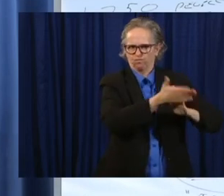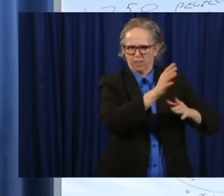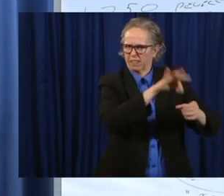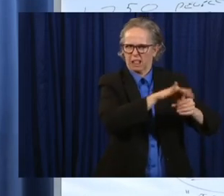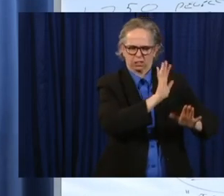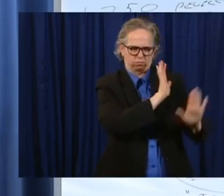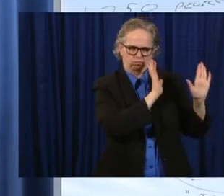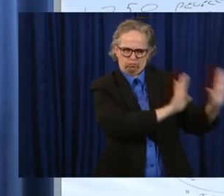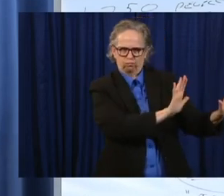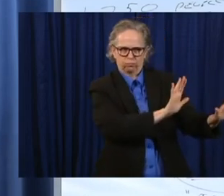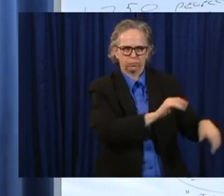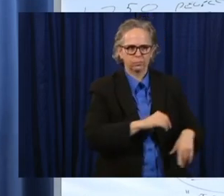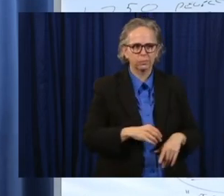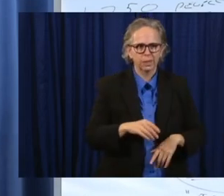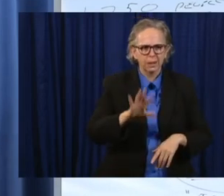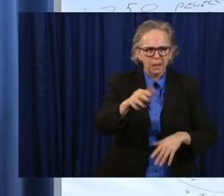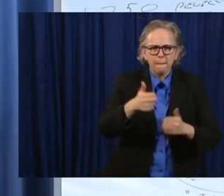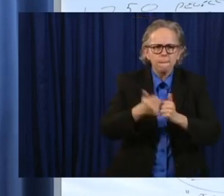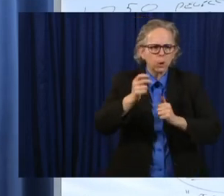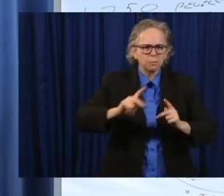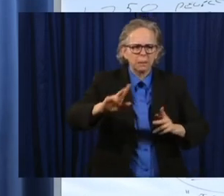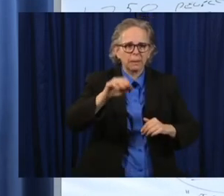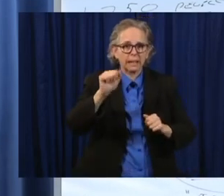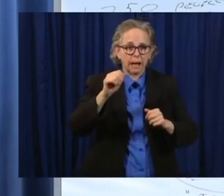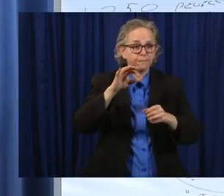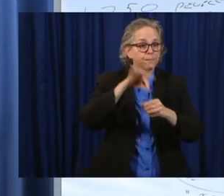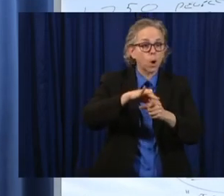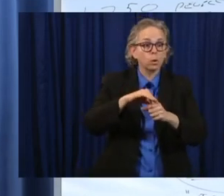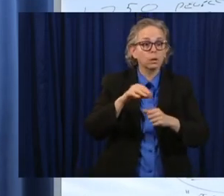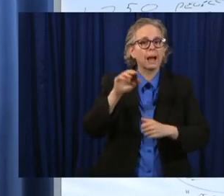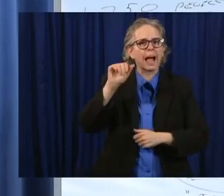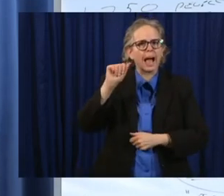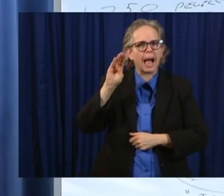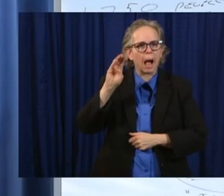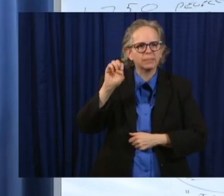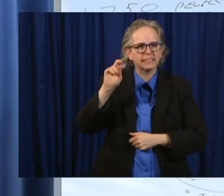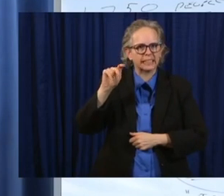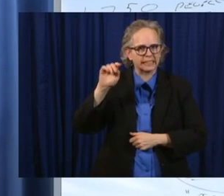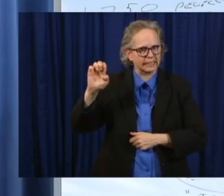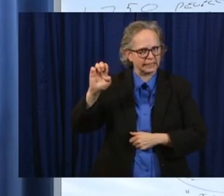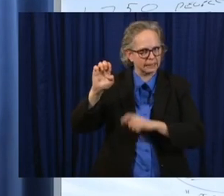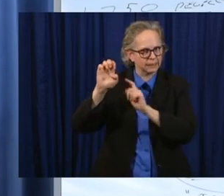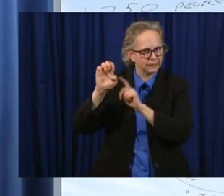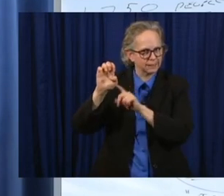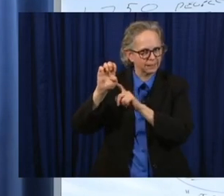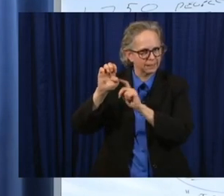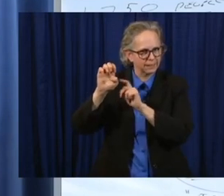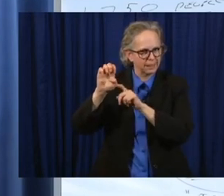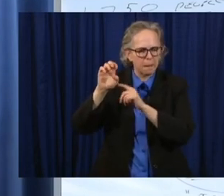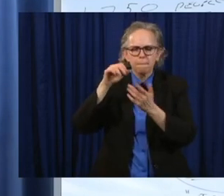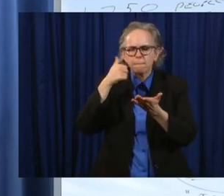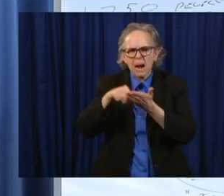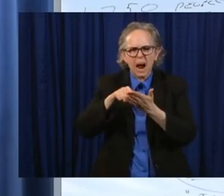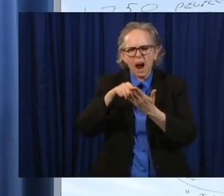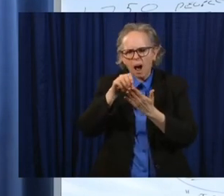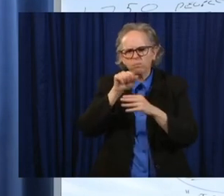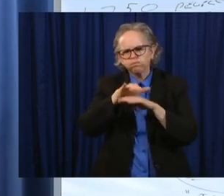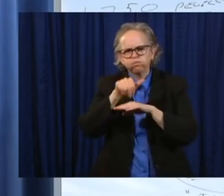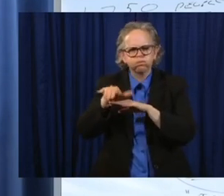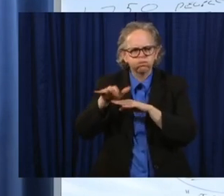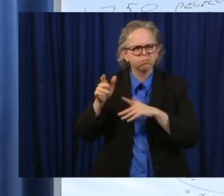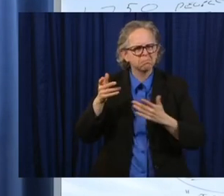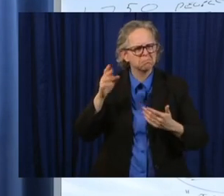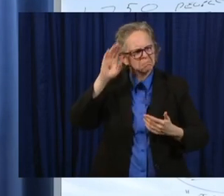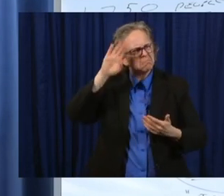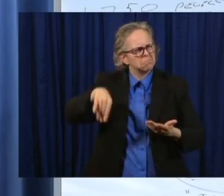Most people are going to be able to vote absentee. I think the message from Lieutenant Governor and the Secretary of